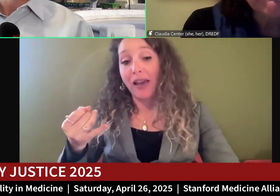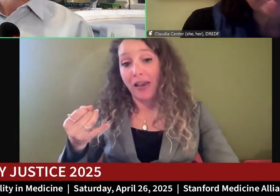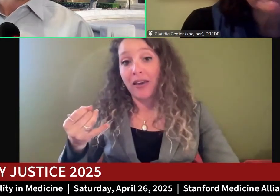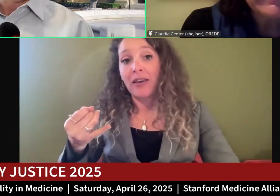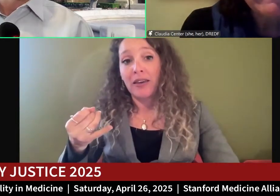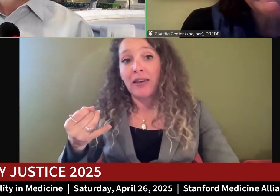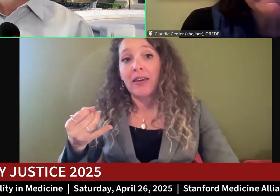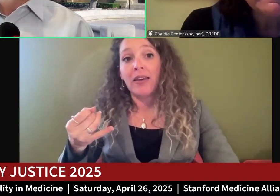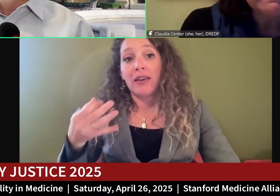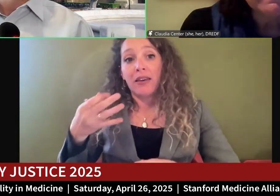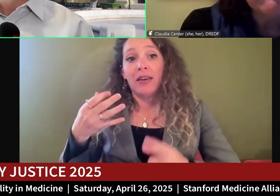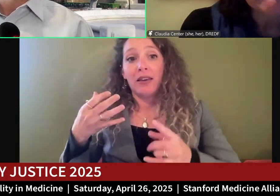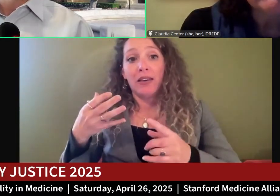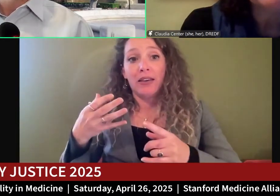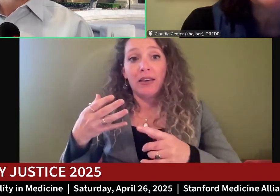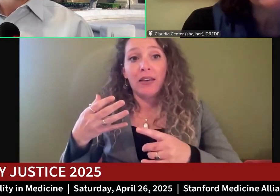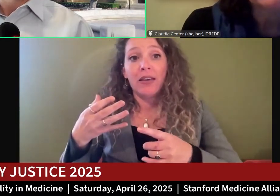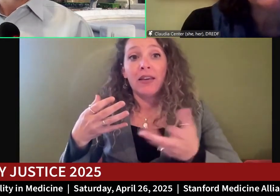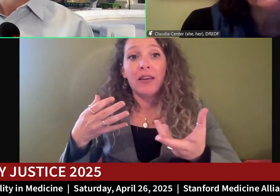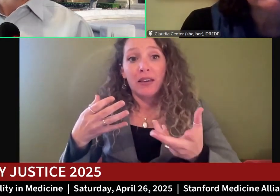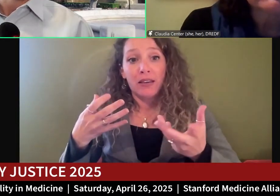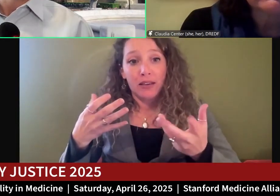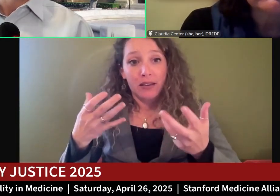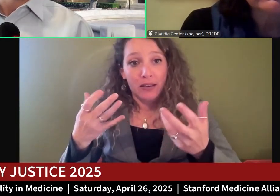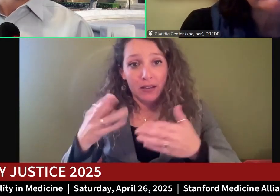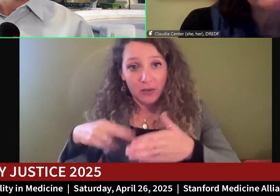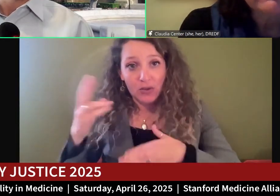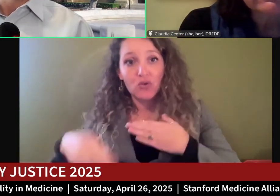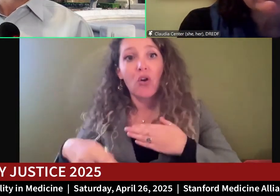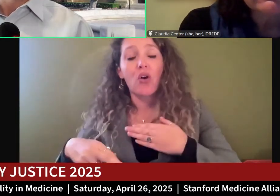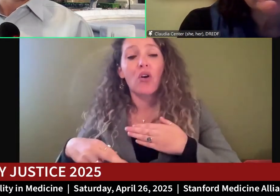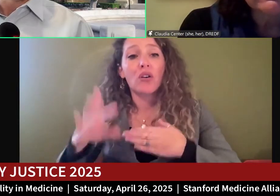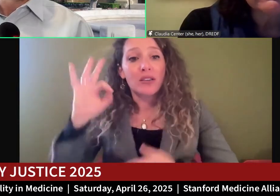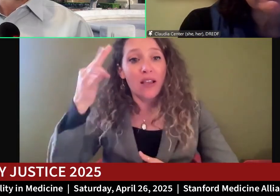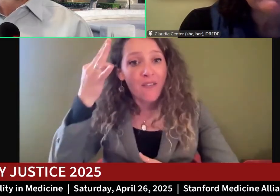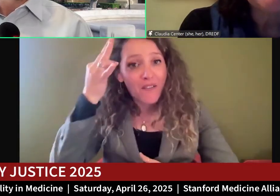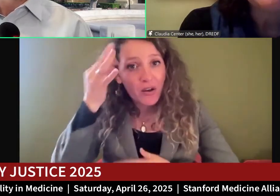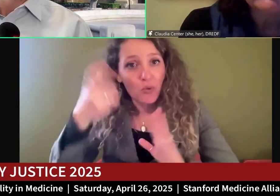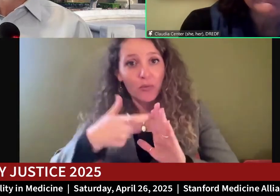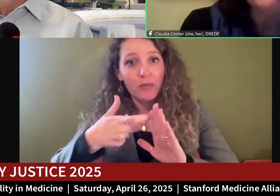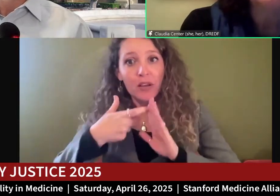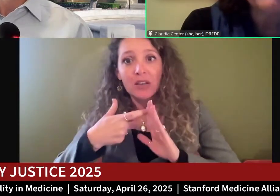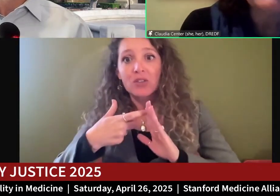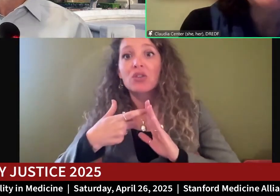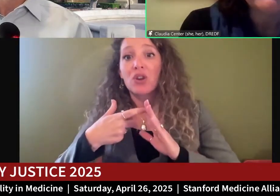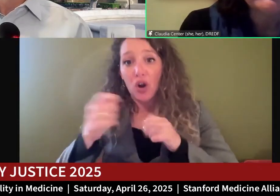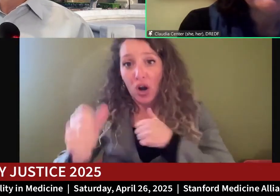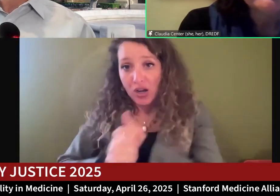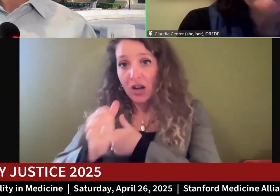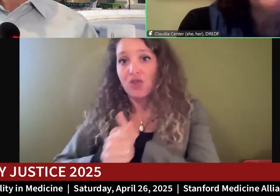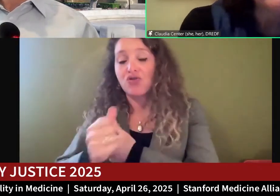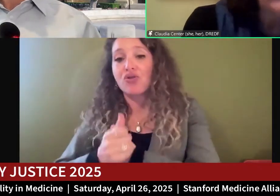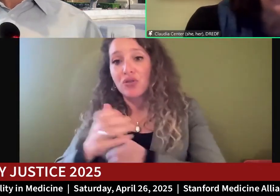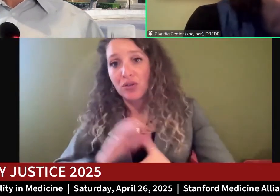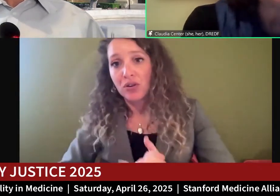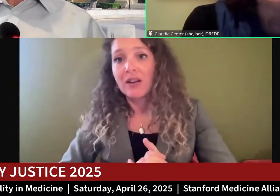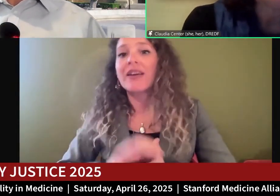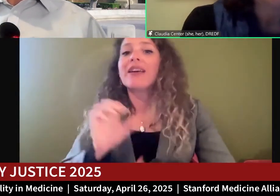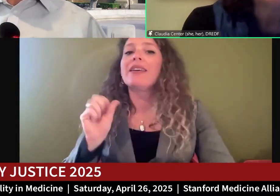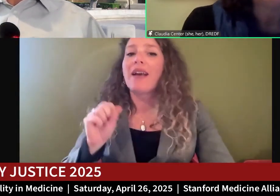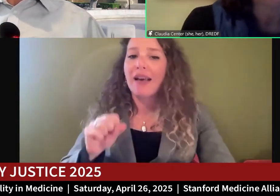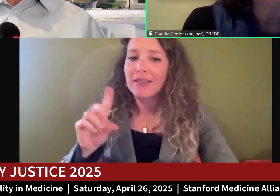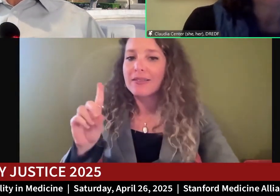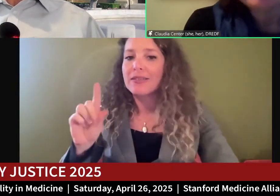the protection and advocacy systems federally mandated are being threatened. Yes, that's the Disability